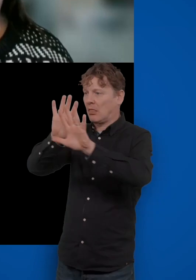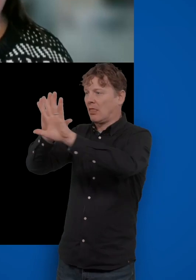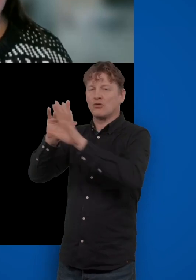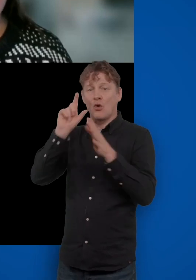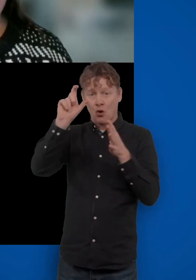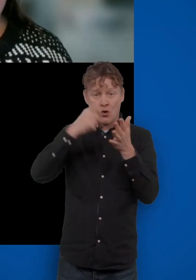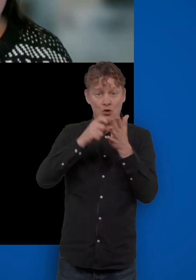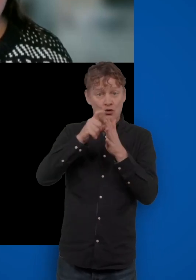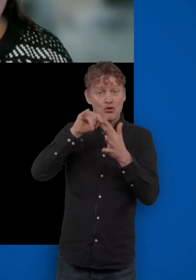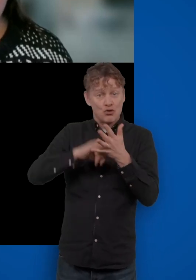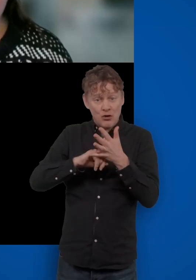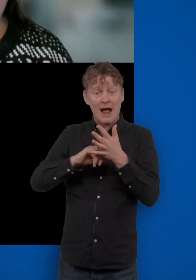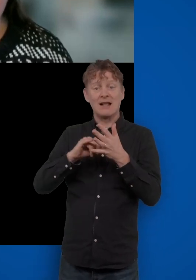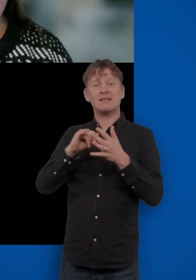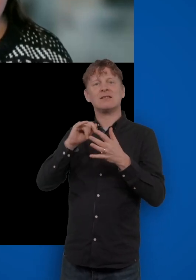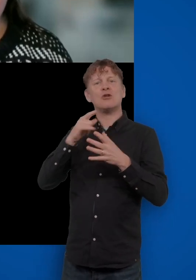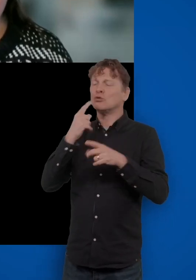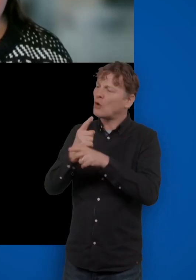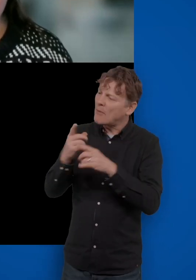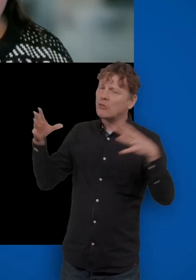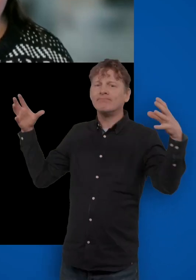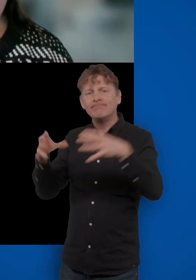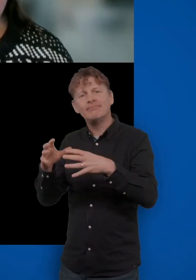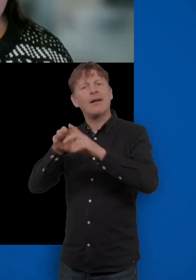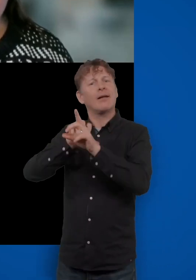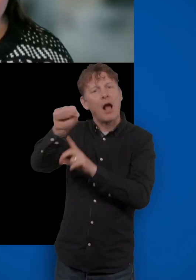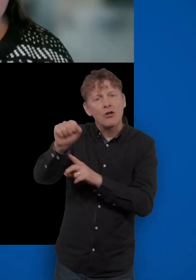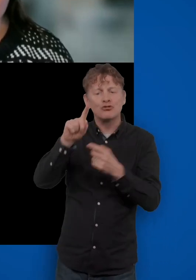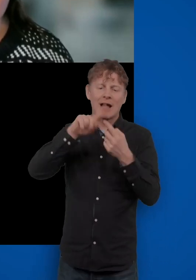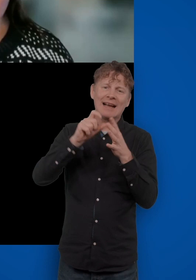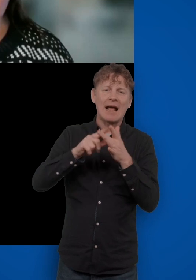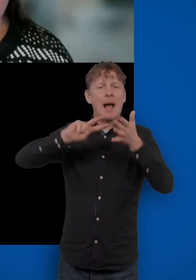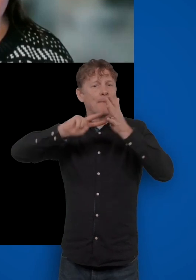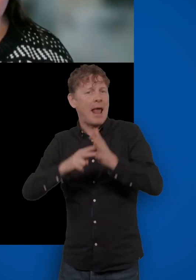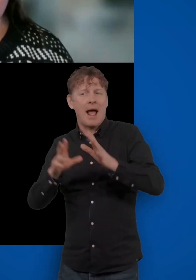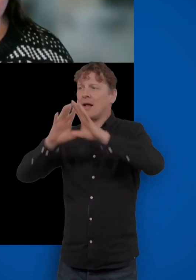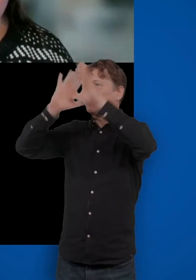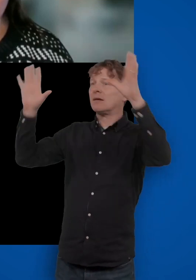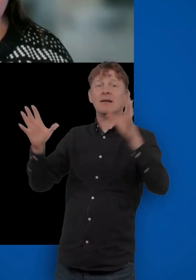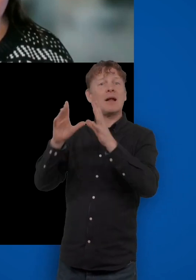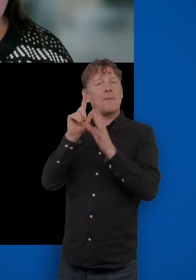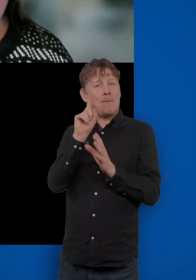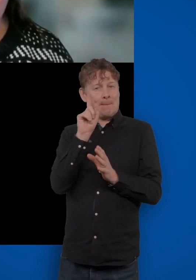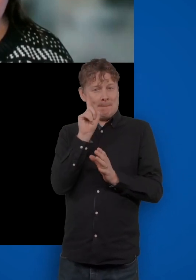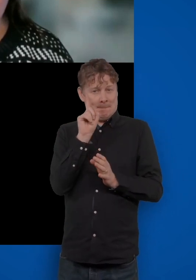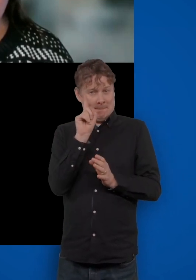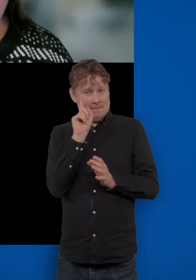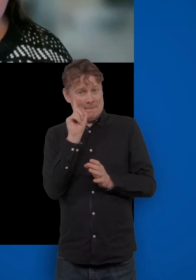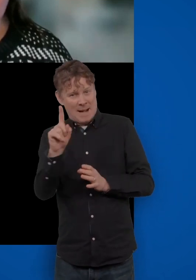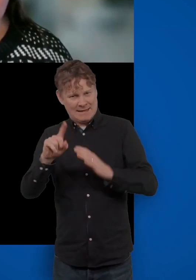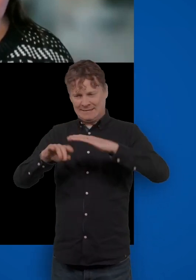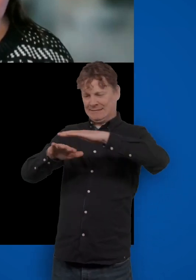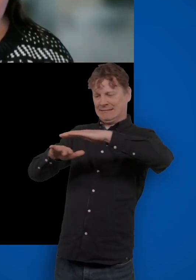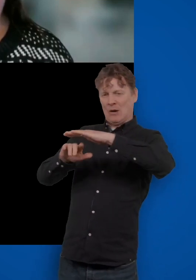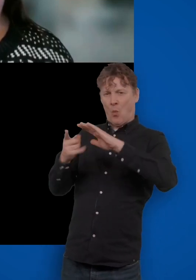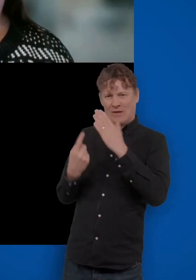institutions. So CREDS could try and create a culture and so forth, and have an EDI plan. But a lot of the time, whatever